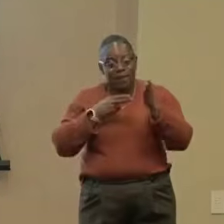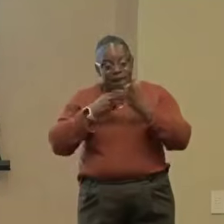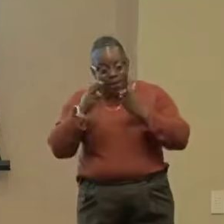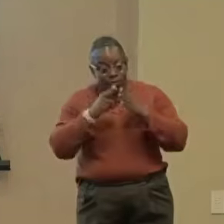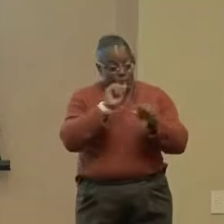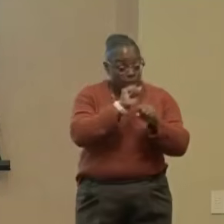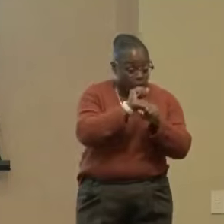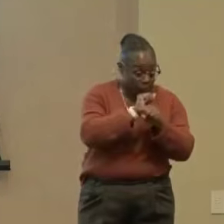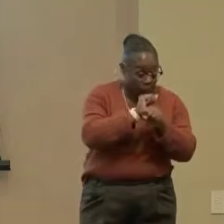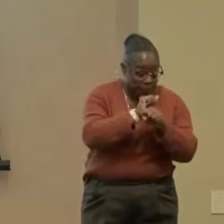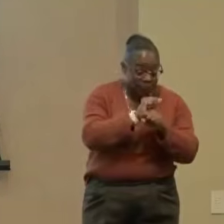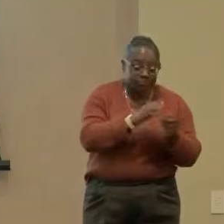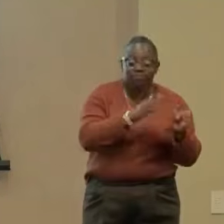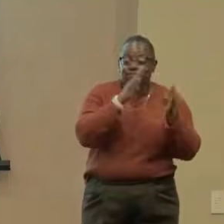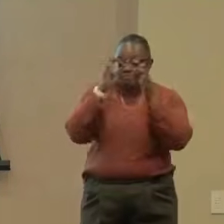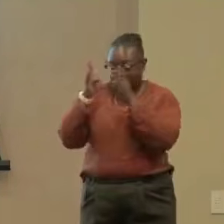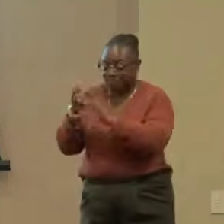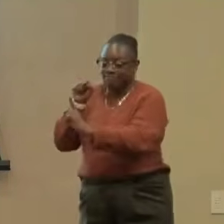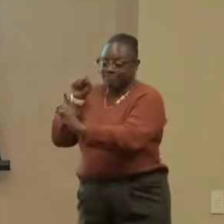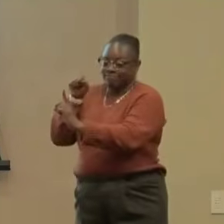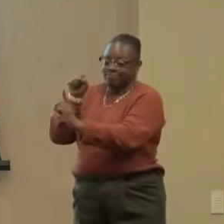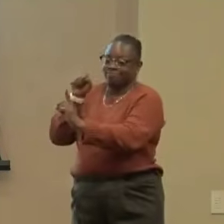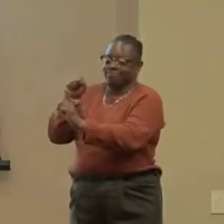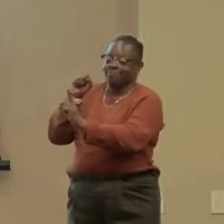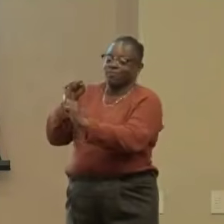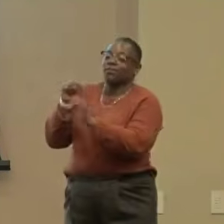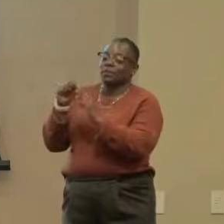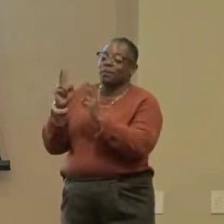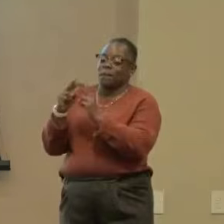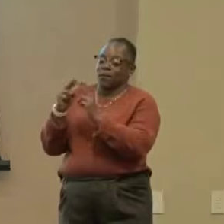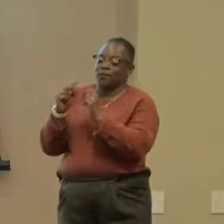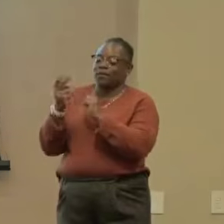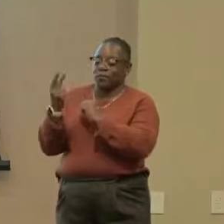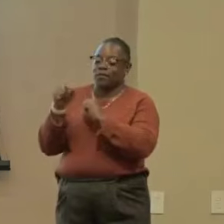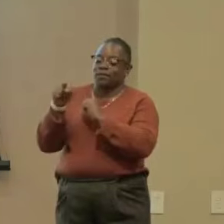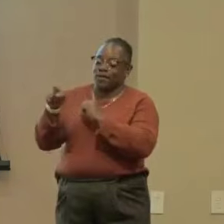my employer about my disease, I also did with my partner.